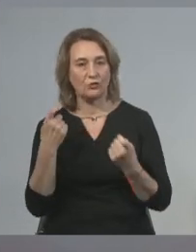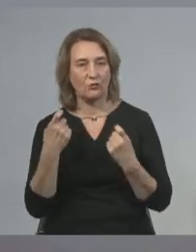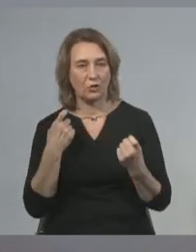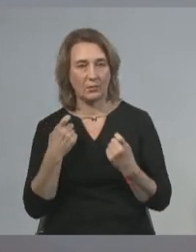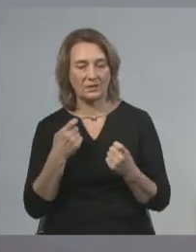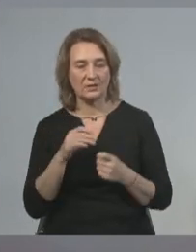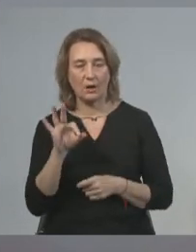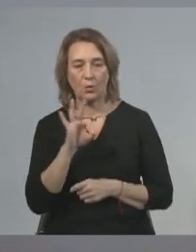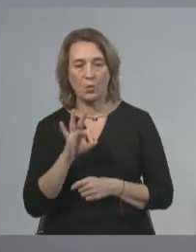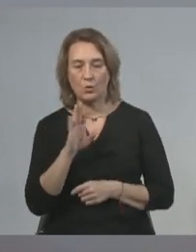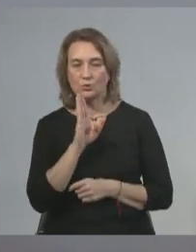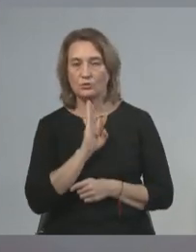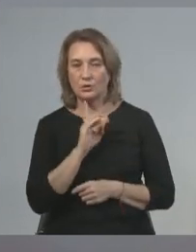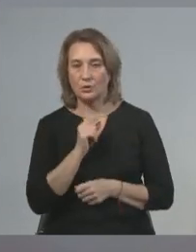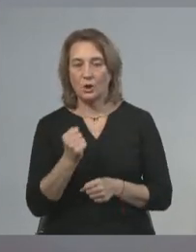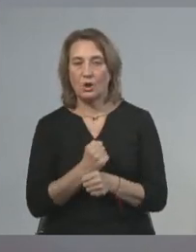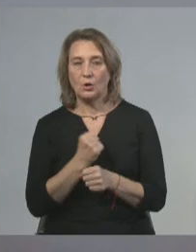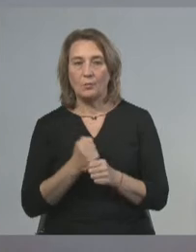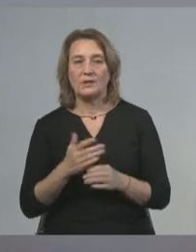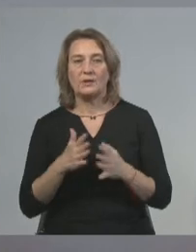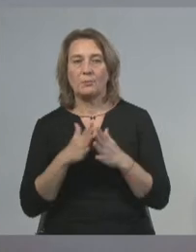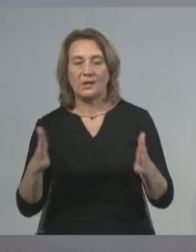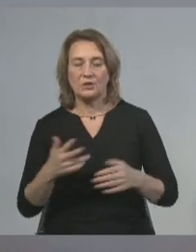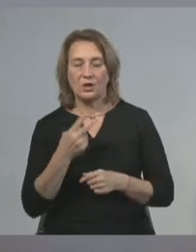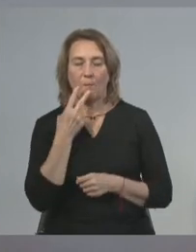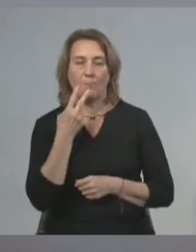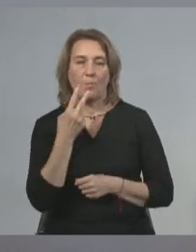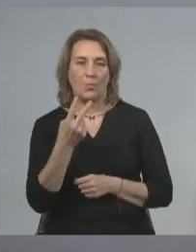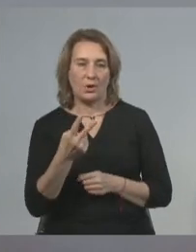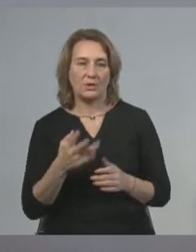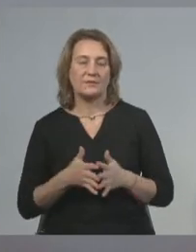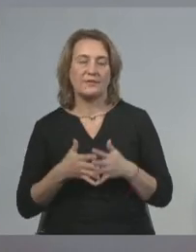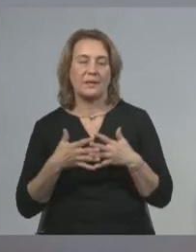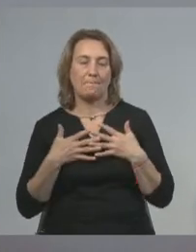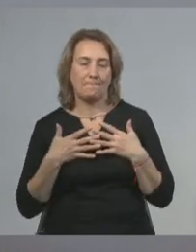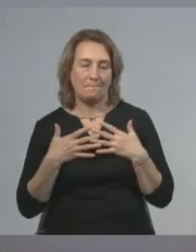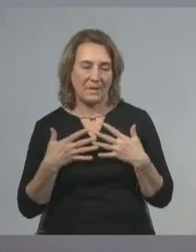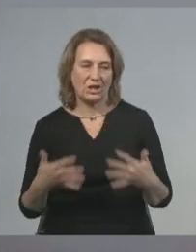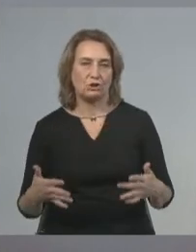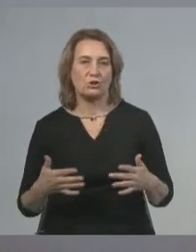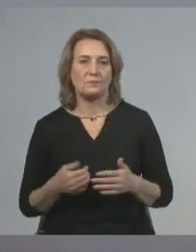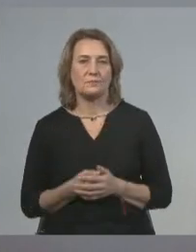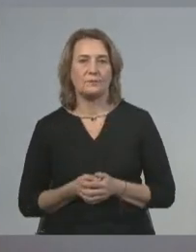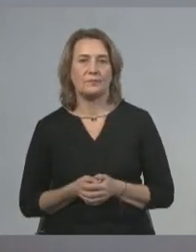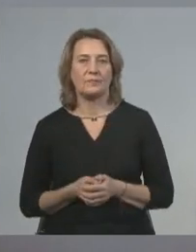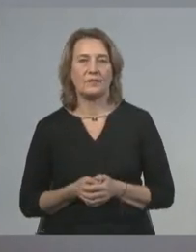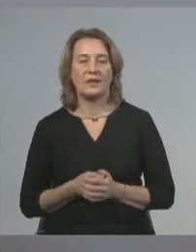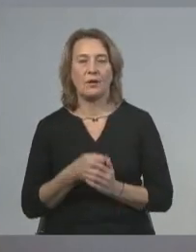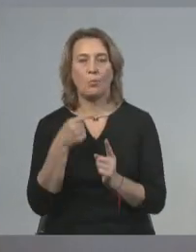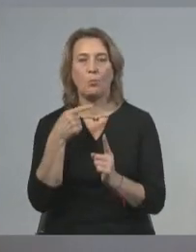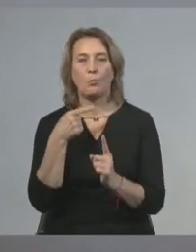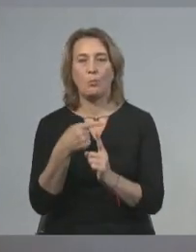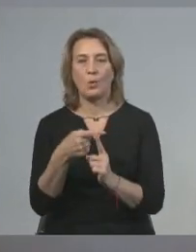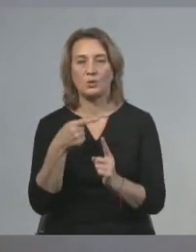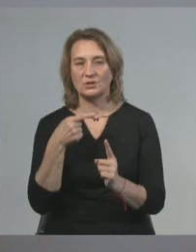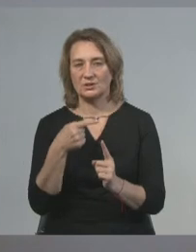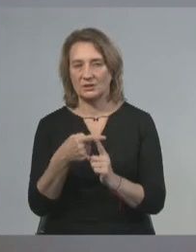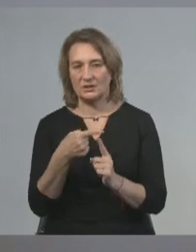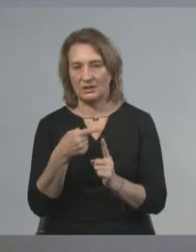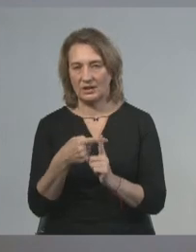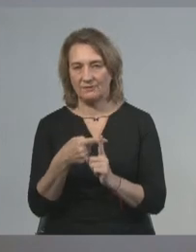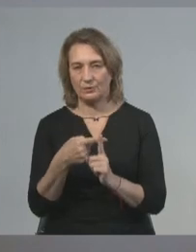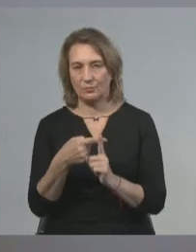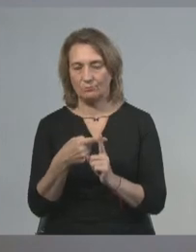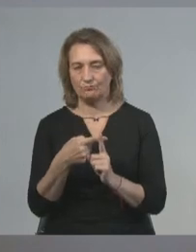and show a more powerful picture of women in media than just as as we mentioned as a